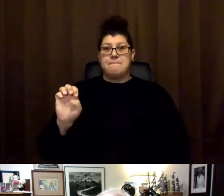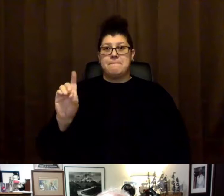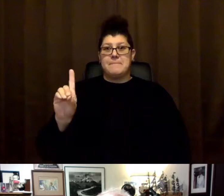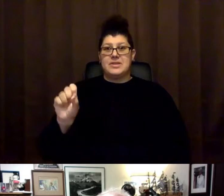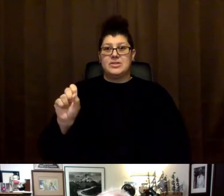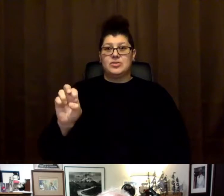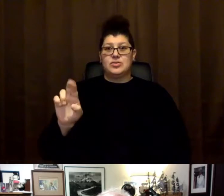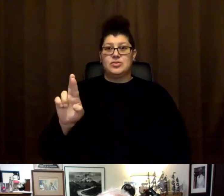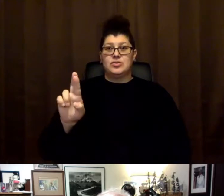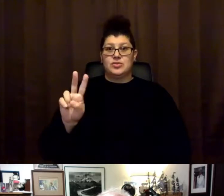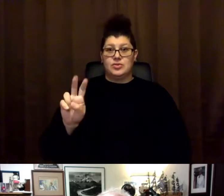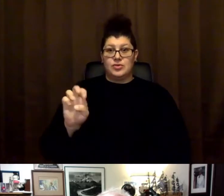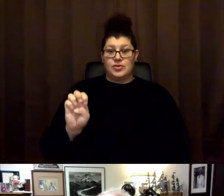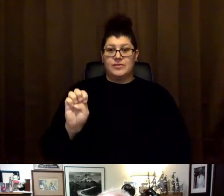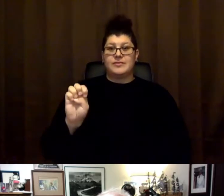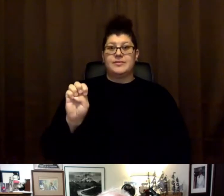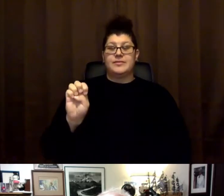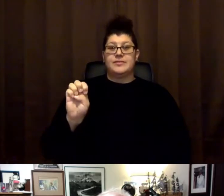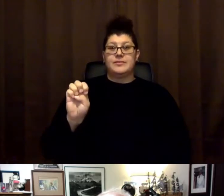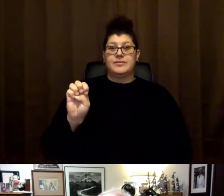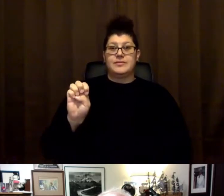medservedme.com,